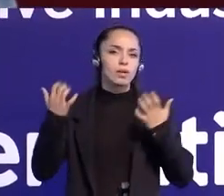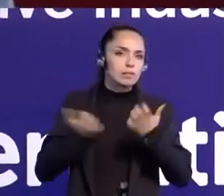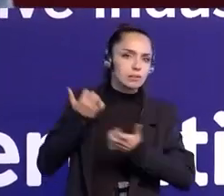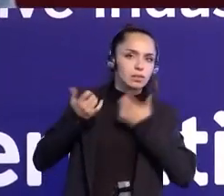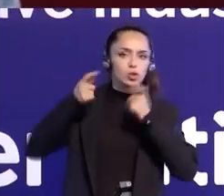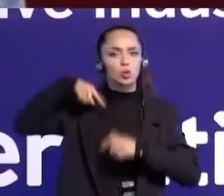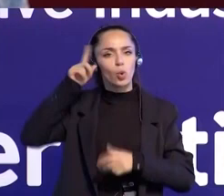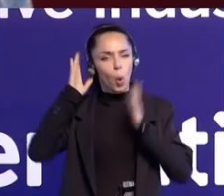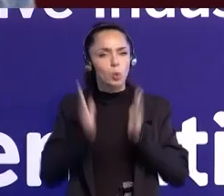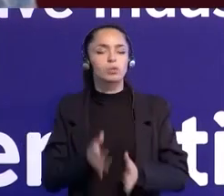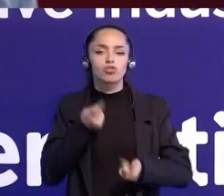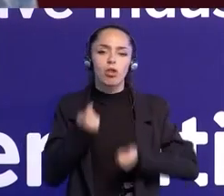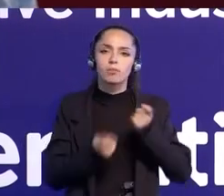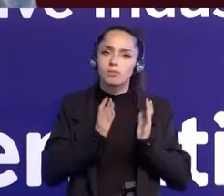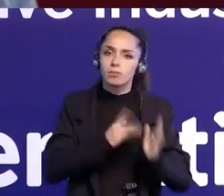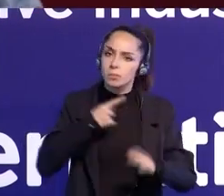of